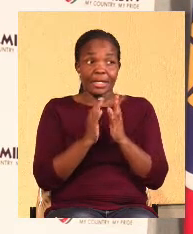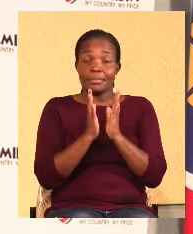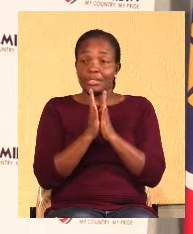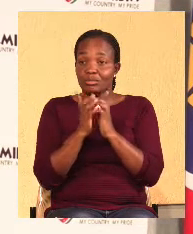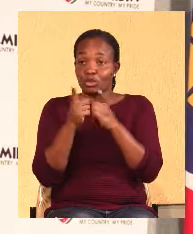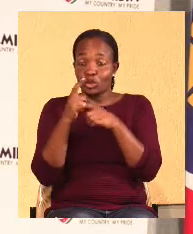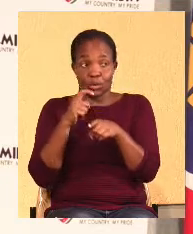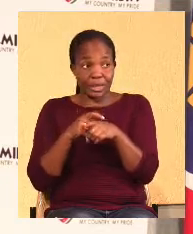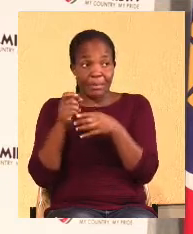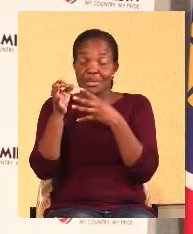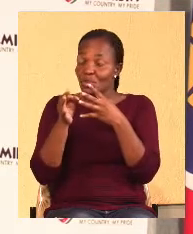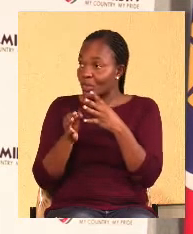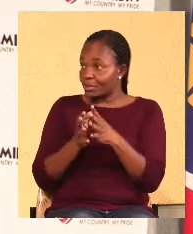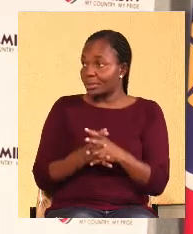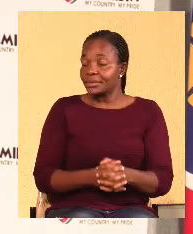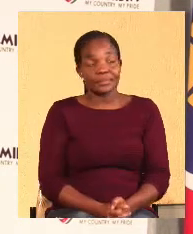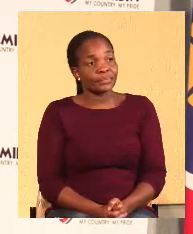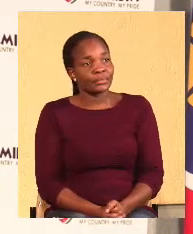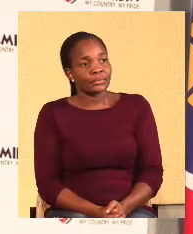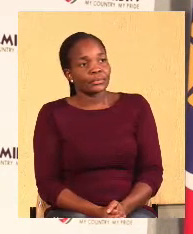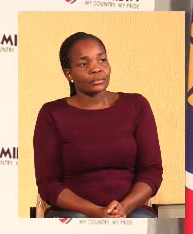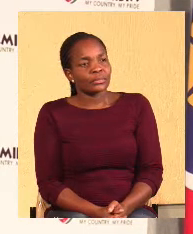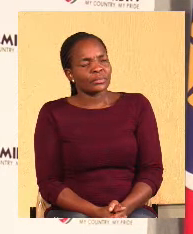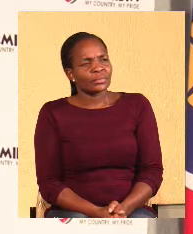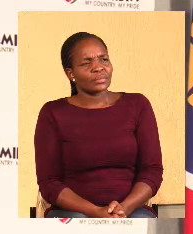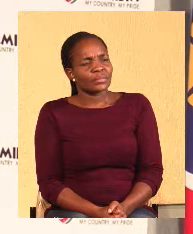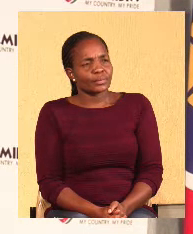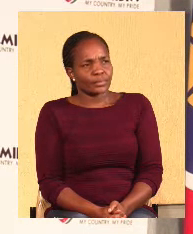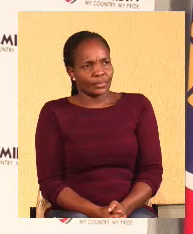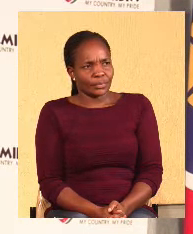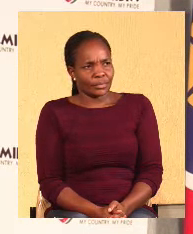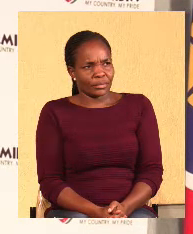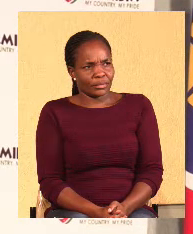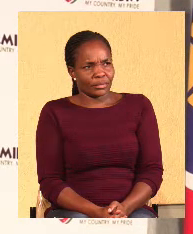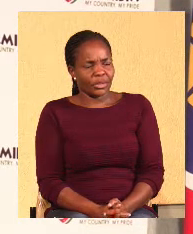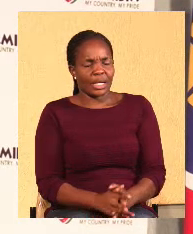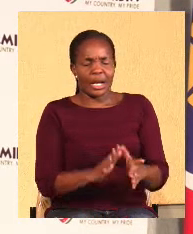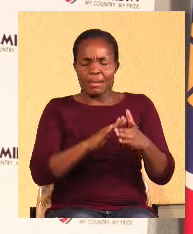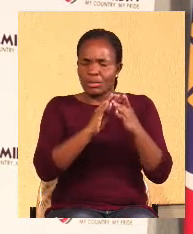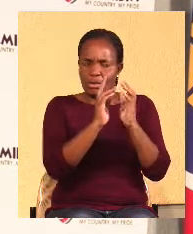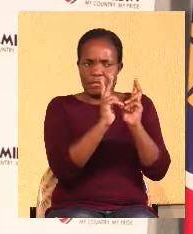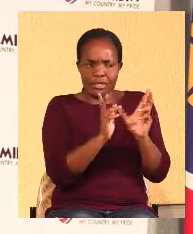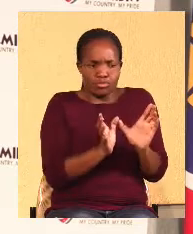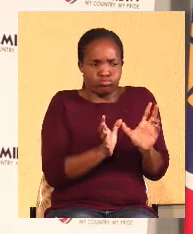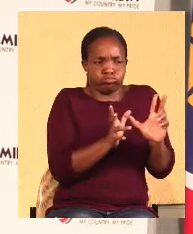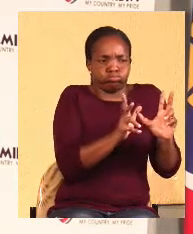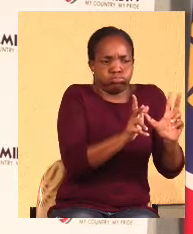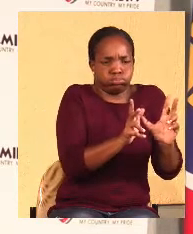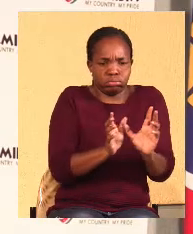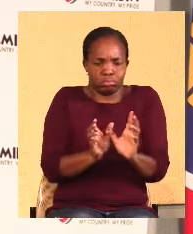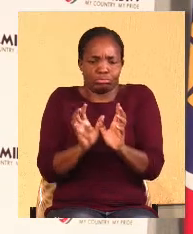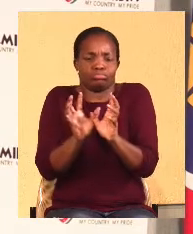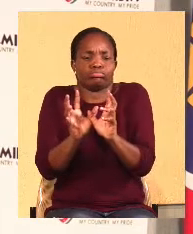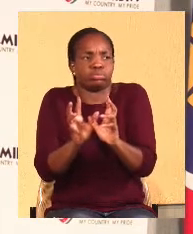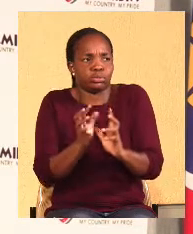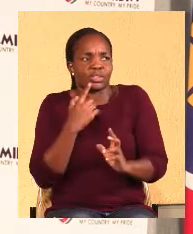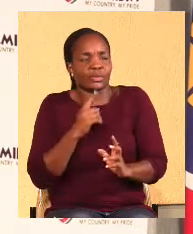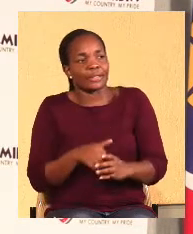to be very succinct. The question about public gathering as it relates to Parliament. Let me just